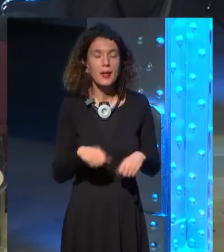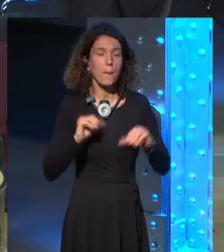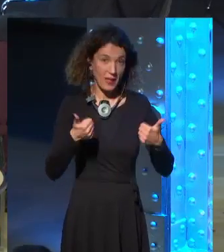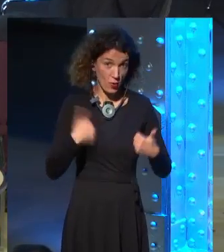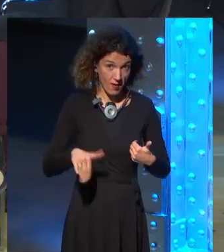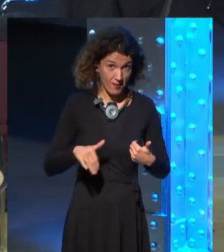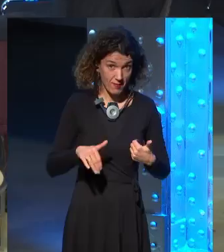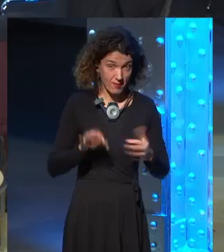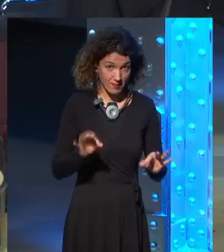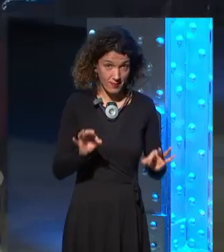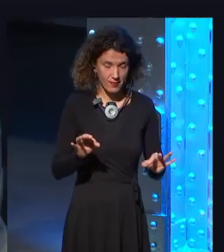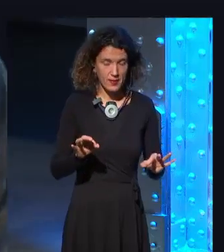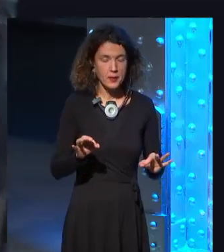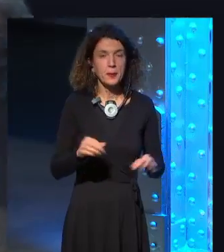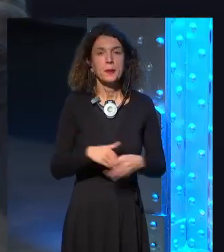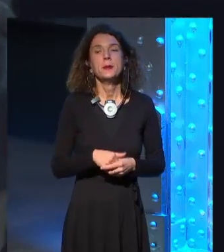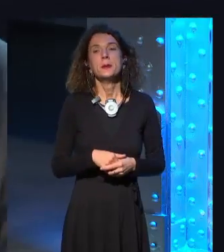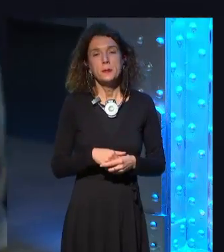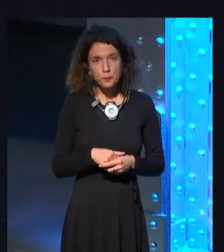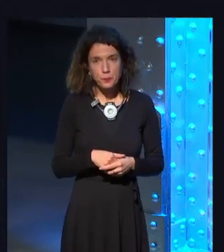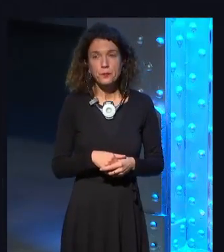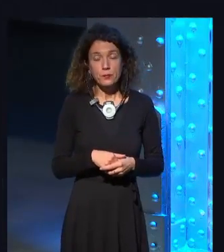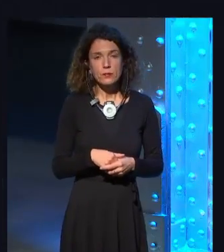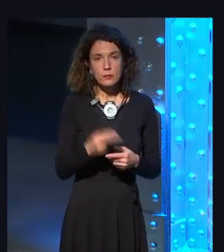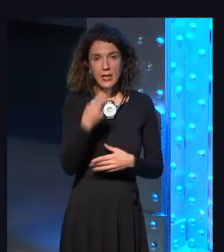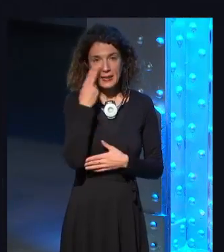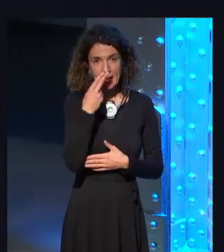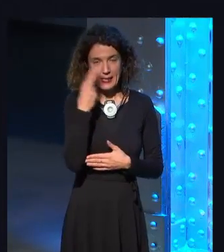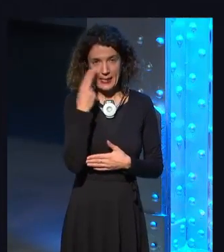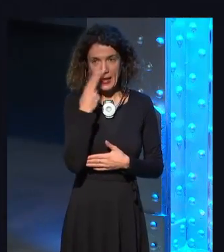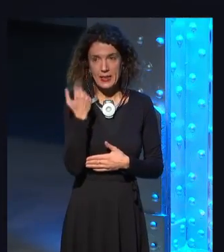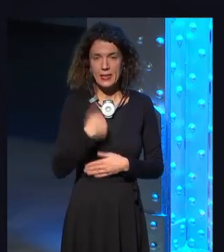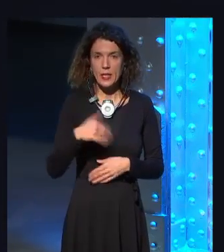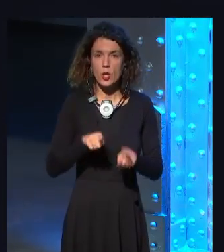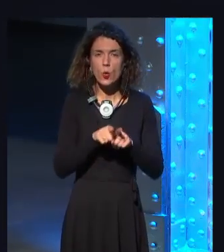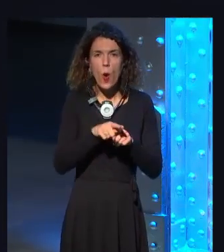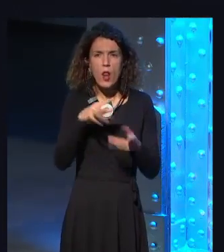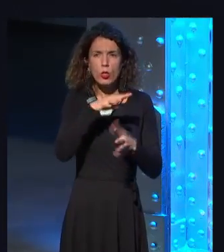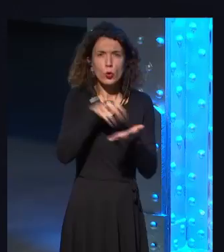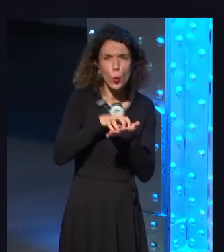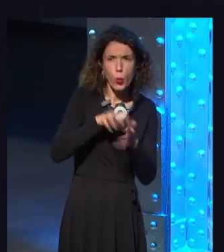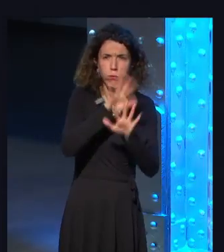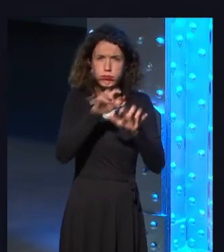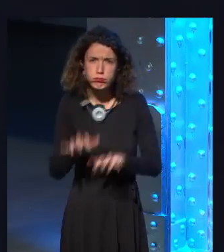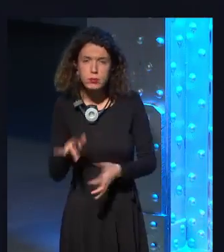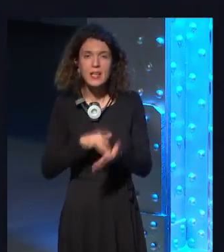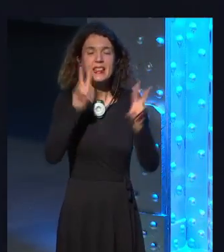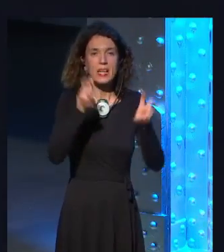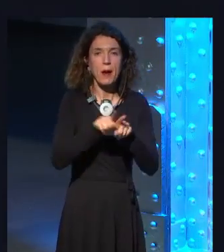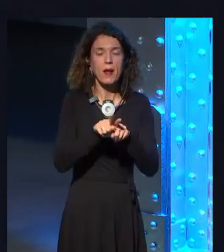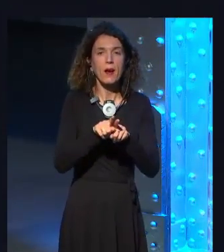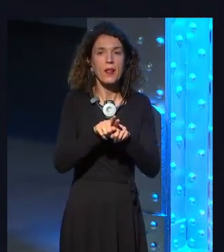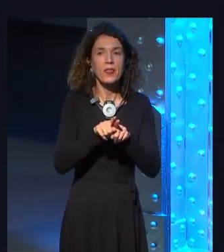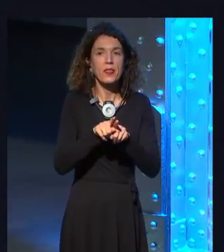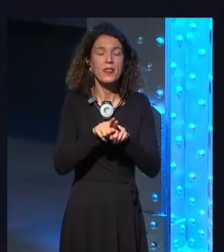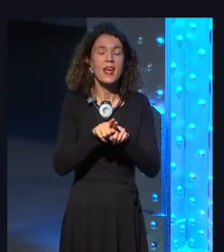Yeah. So I think it's interesting that there is so much skepticism about our ability to